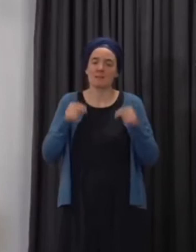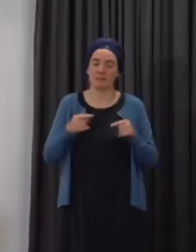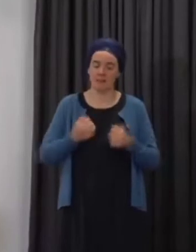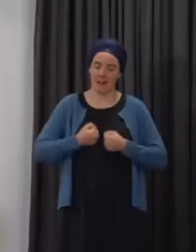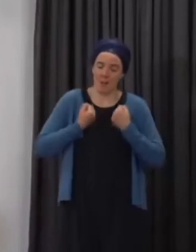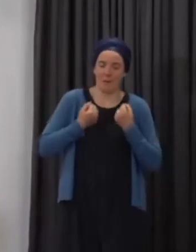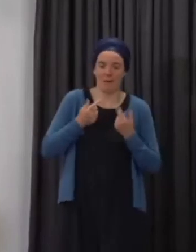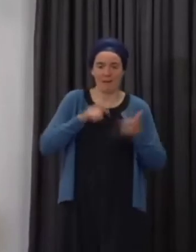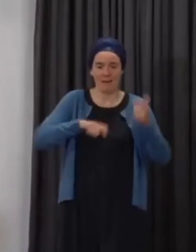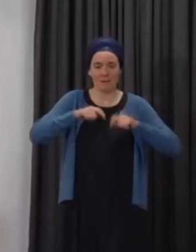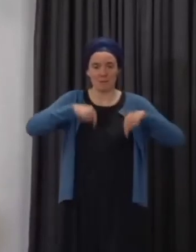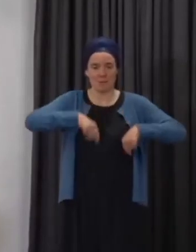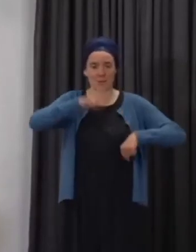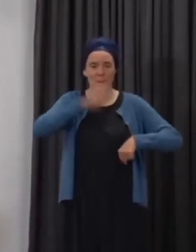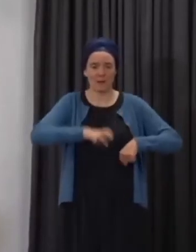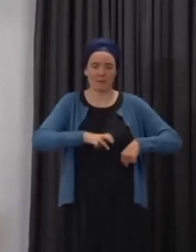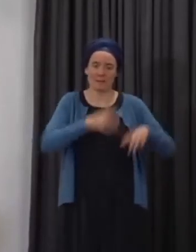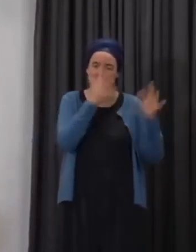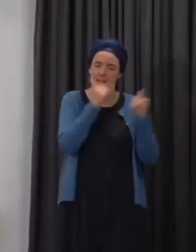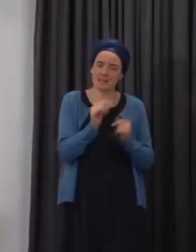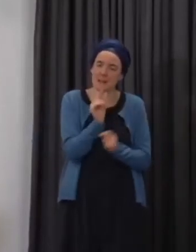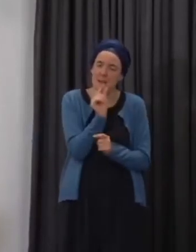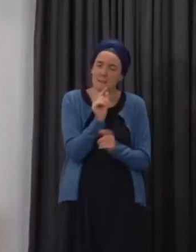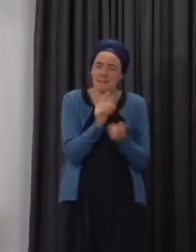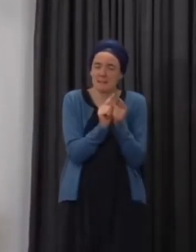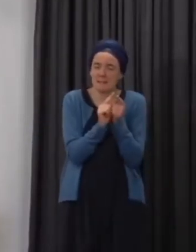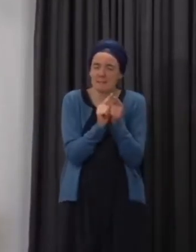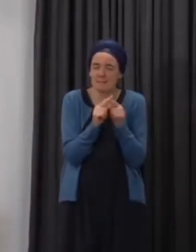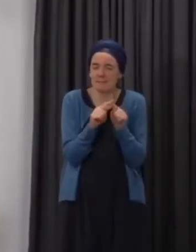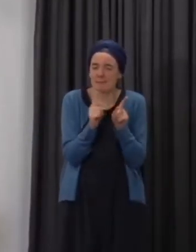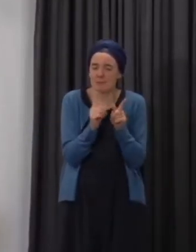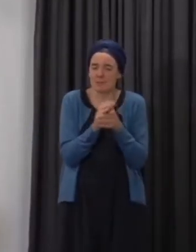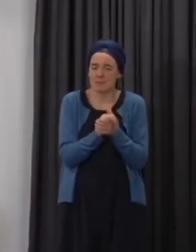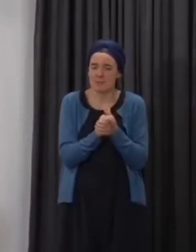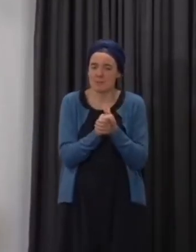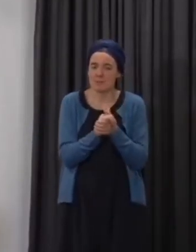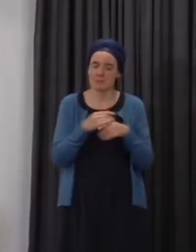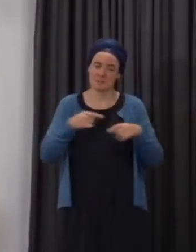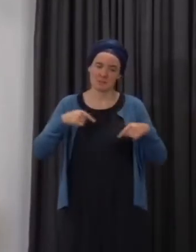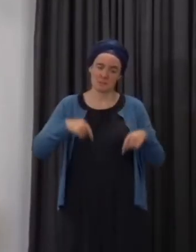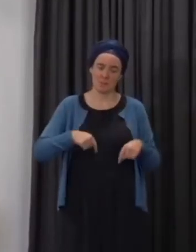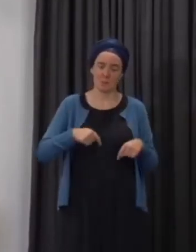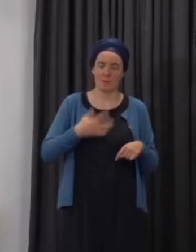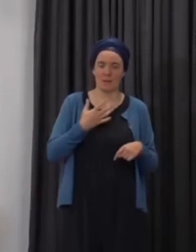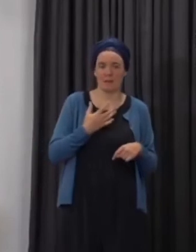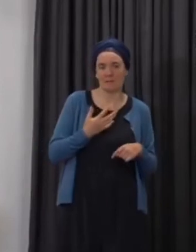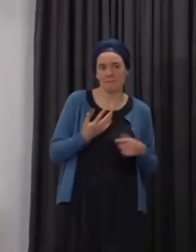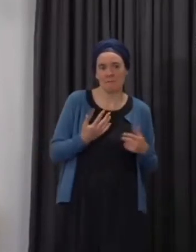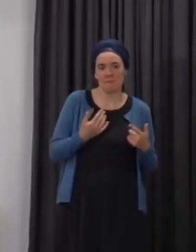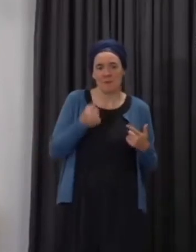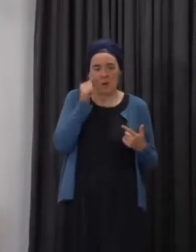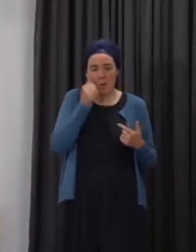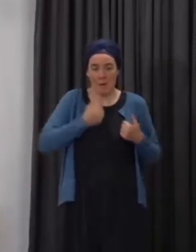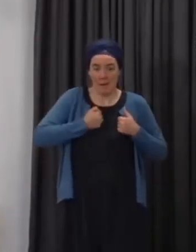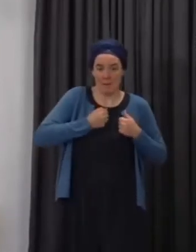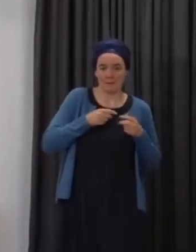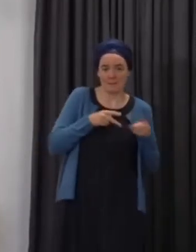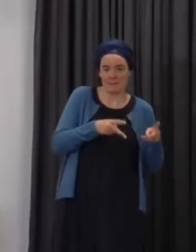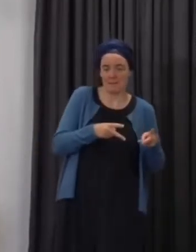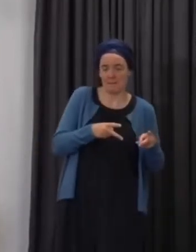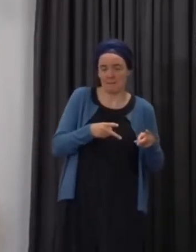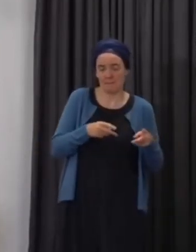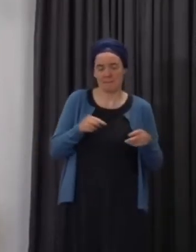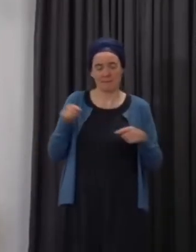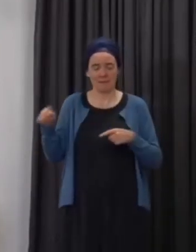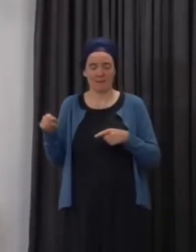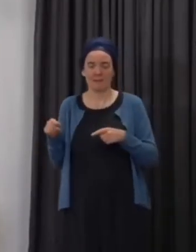Wales. We use a slightly different test. And so there we've got assurance that comes from our own system here in Wales. I hope that's helpful in setting out the differences in how